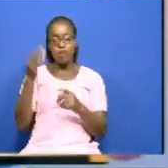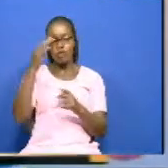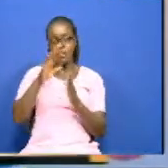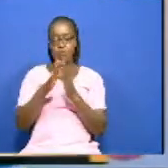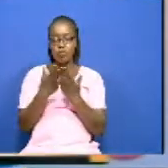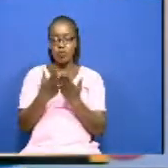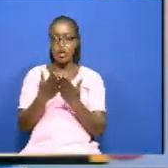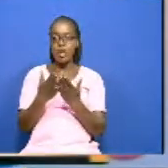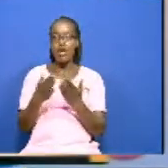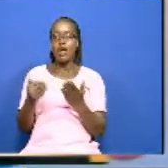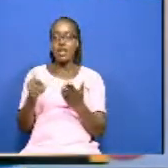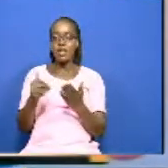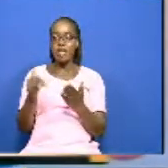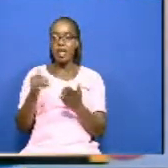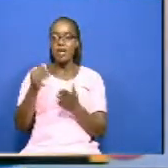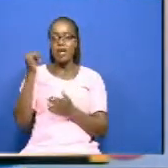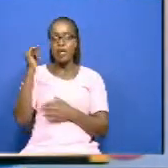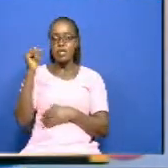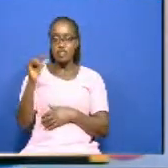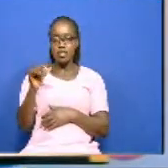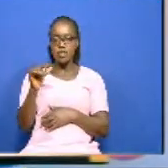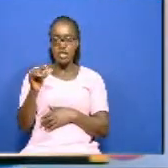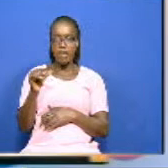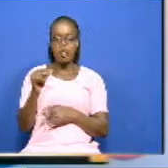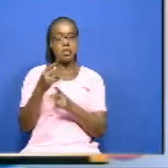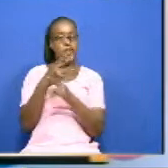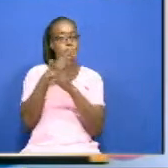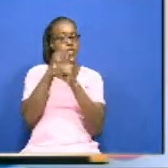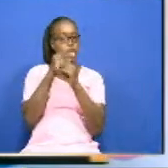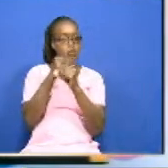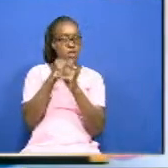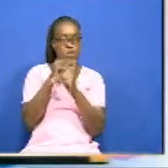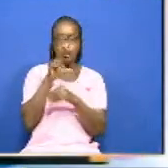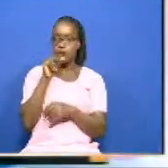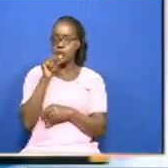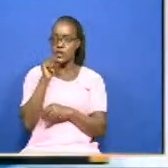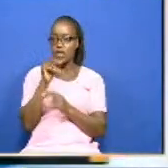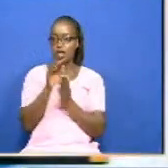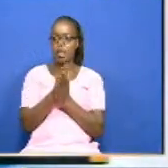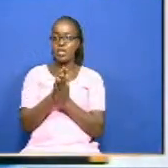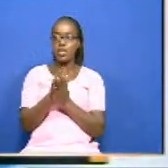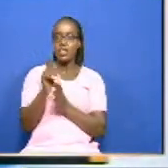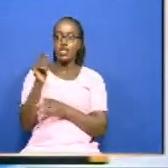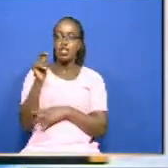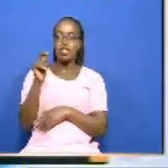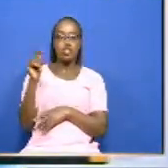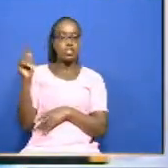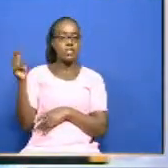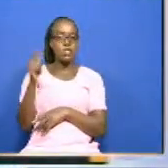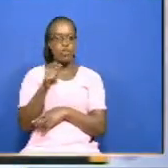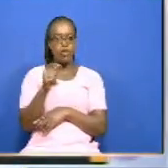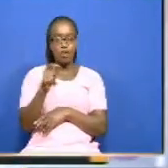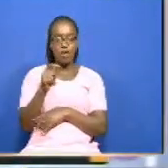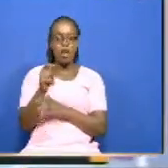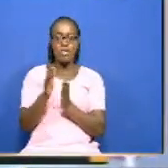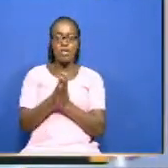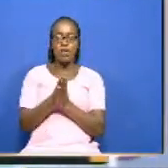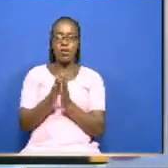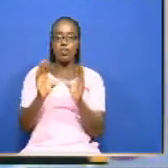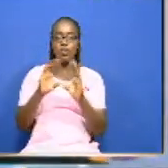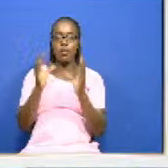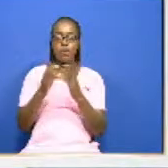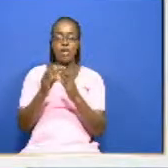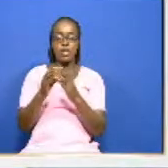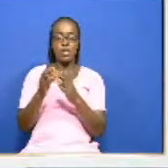14% on WhatsApp, 10% on Snapchat, 9% on Twitter, and 6% on TikTok. This coming days before the world marks International